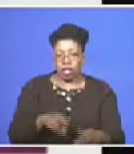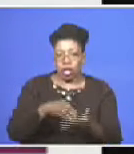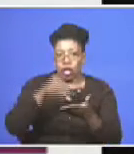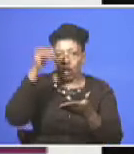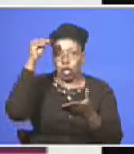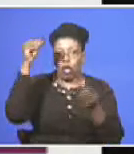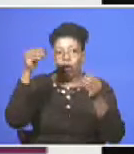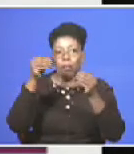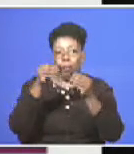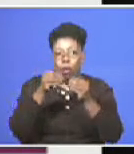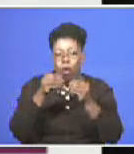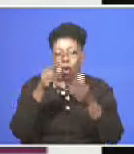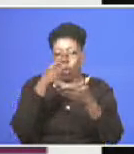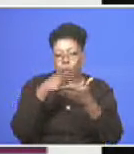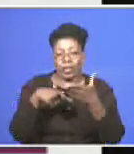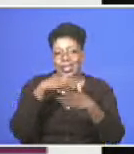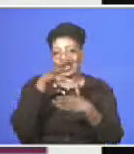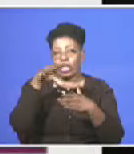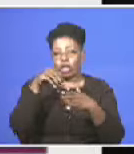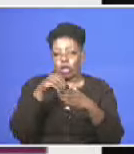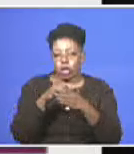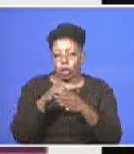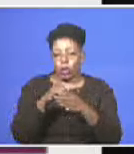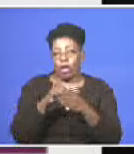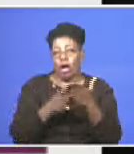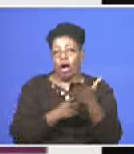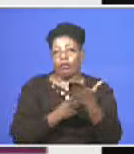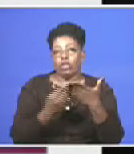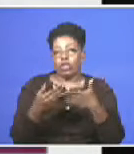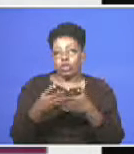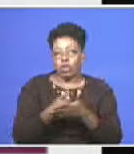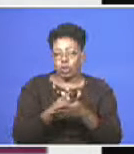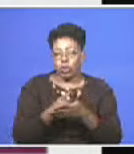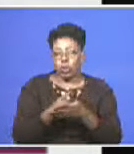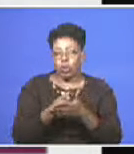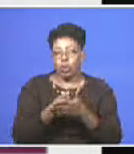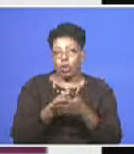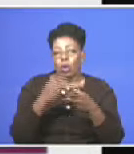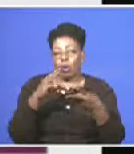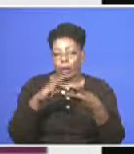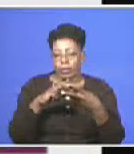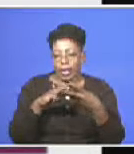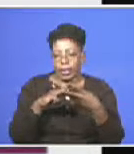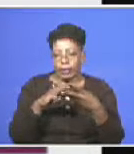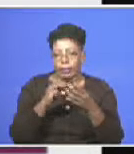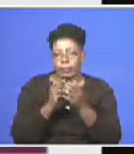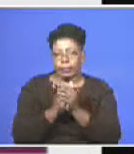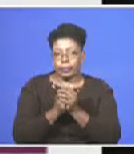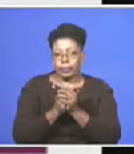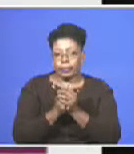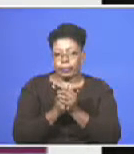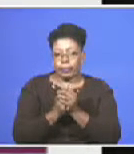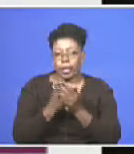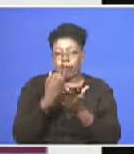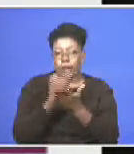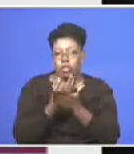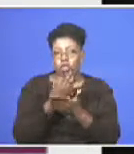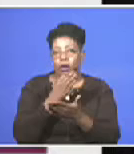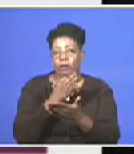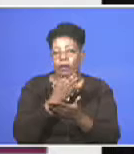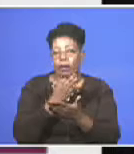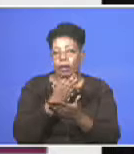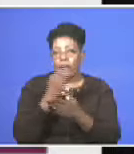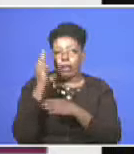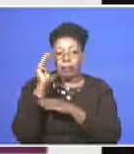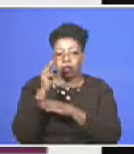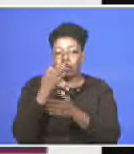its contents through a newly developed budget website initiated by the Ministry of Finance. Minister of Finance, Deputy Prime Minister, the Honorable